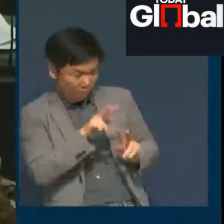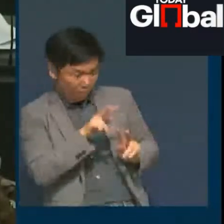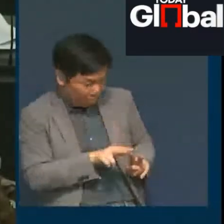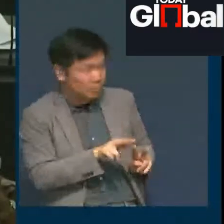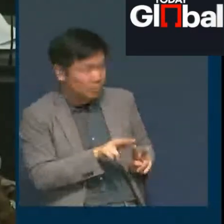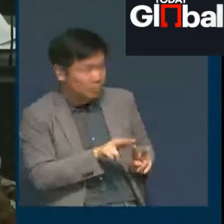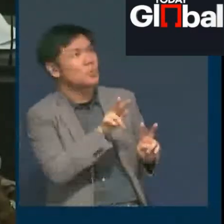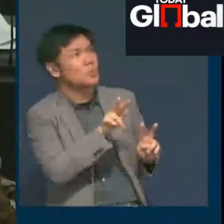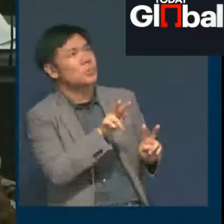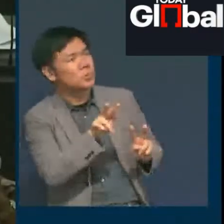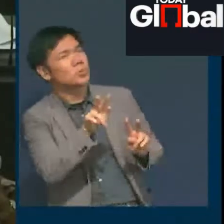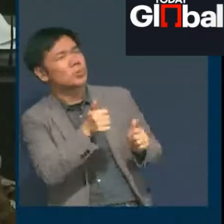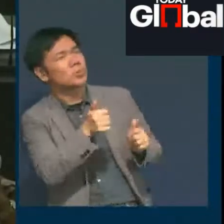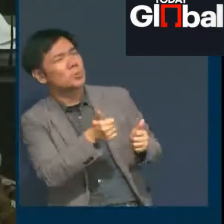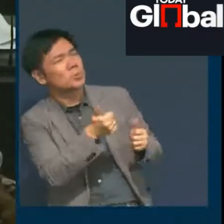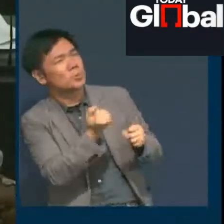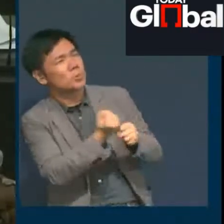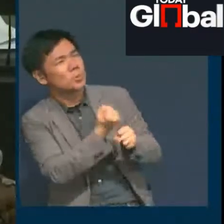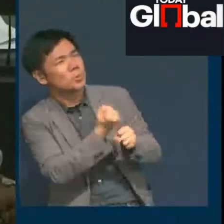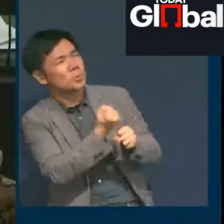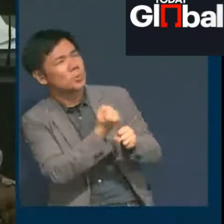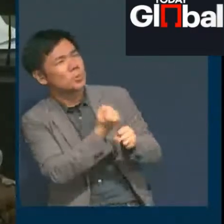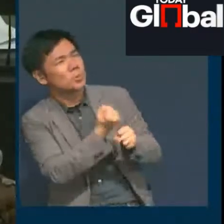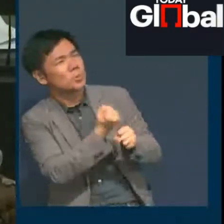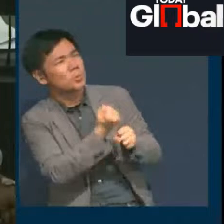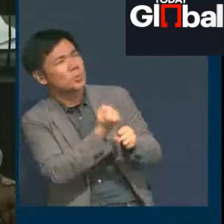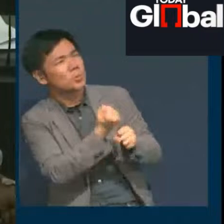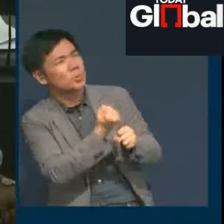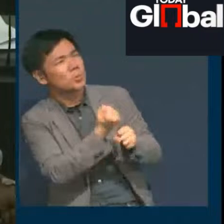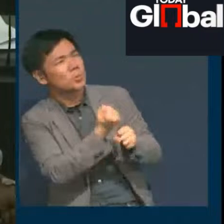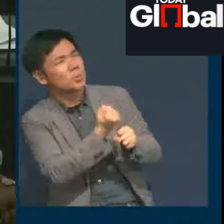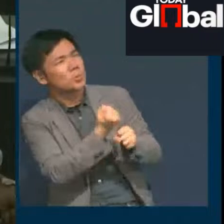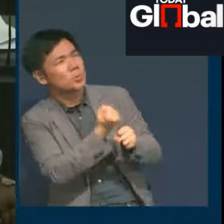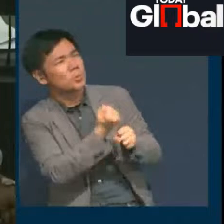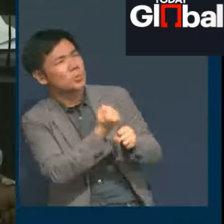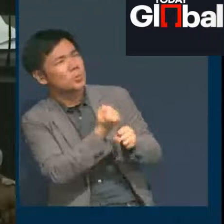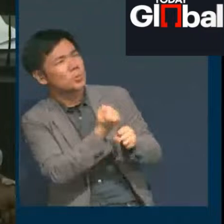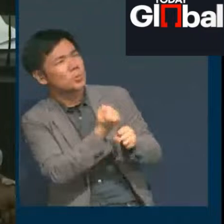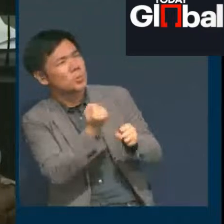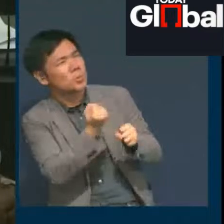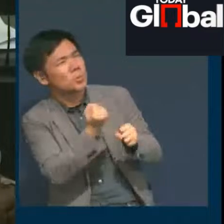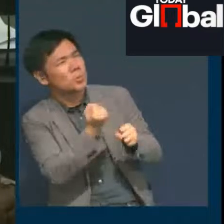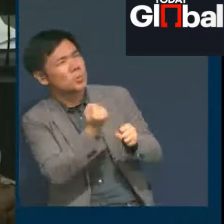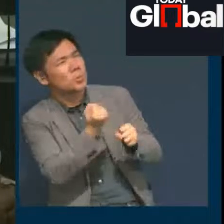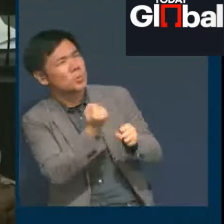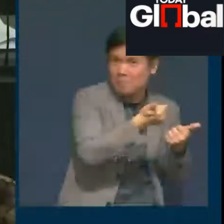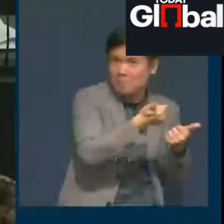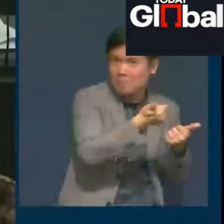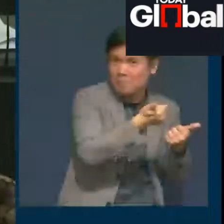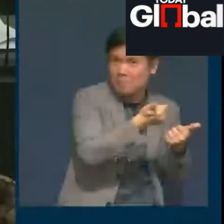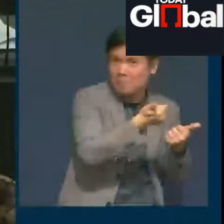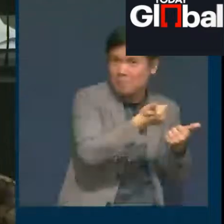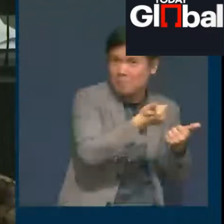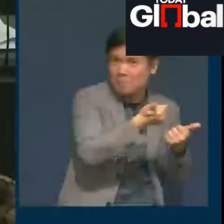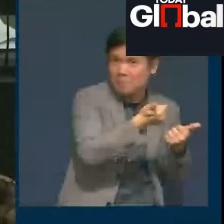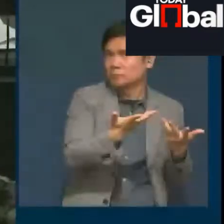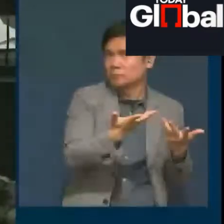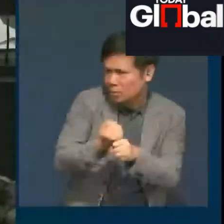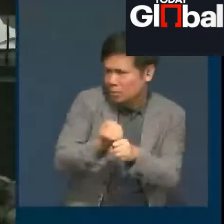Have such initiatives been carried out indeed, and what are the outcomes achieved so far?